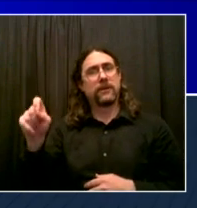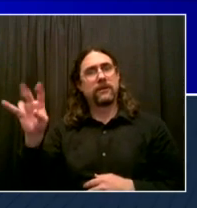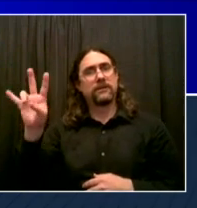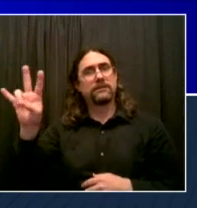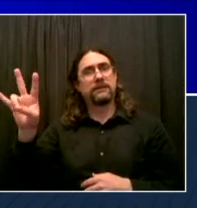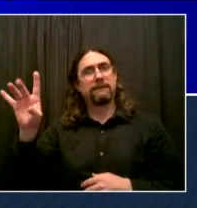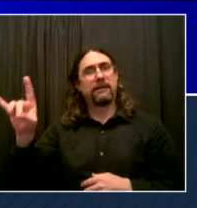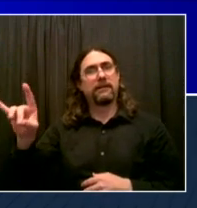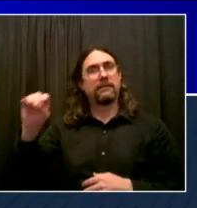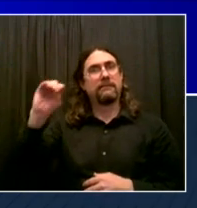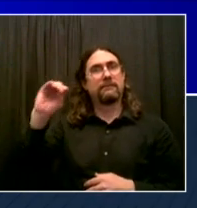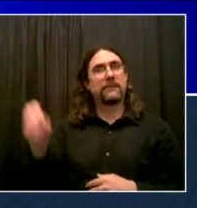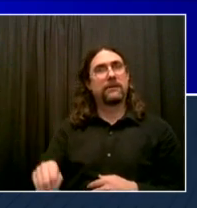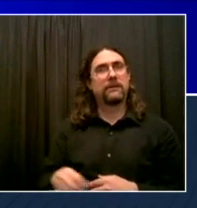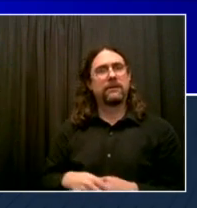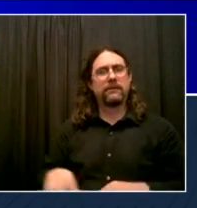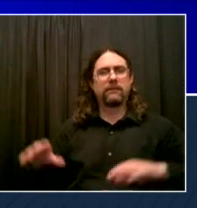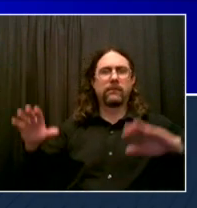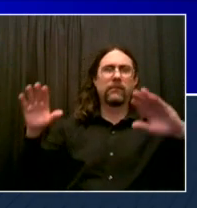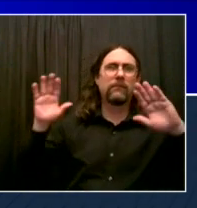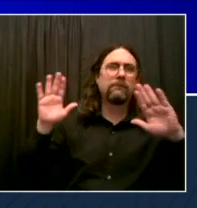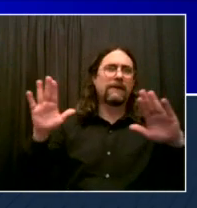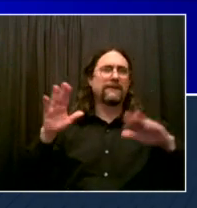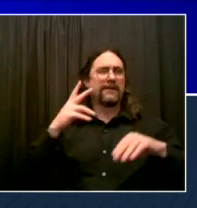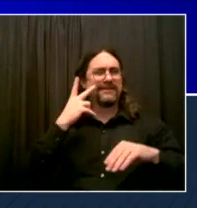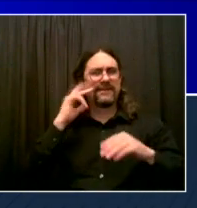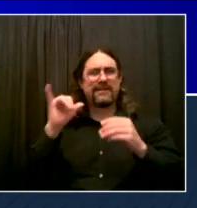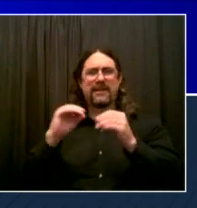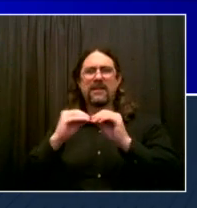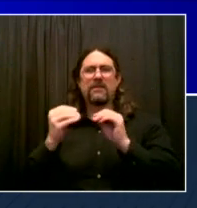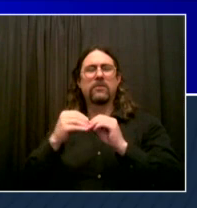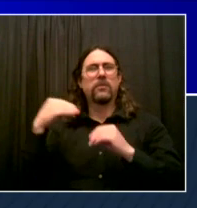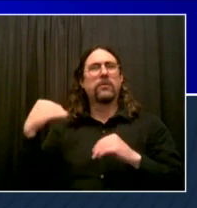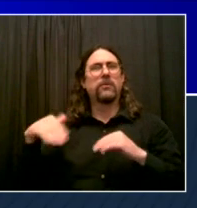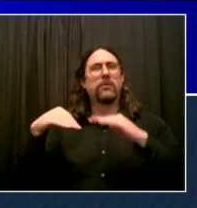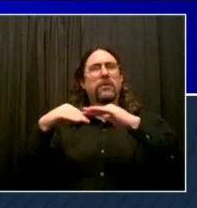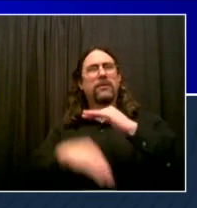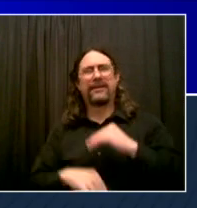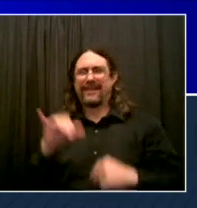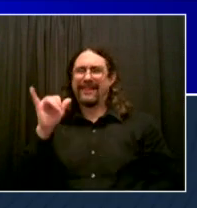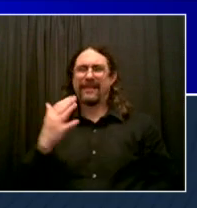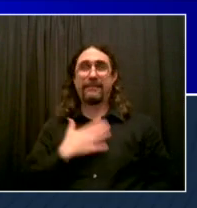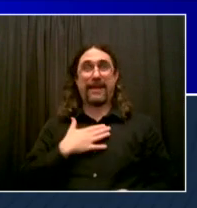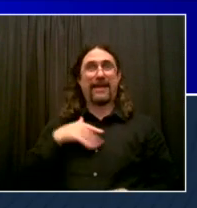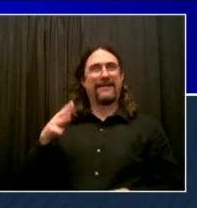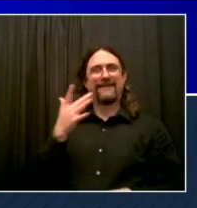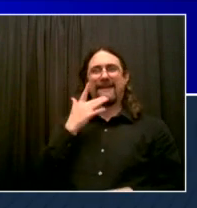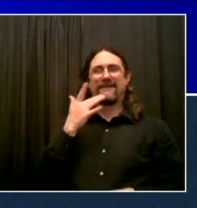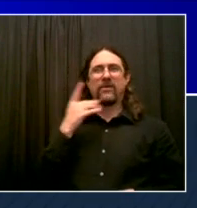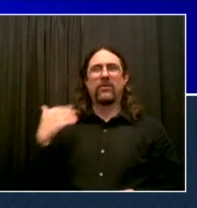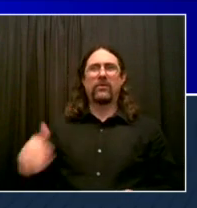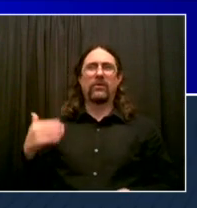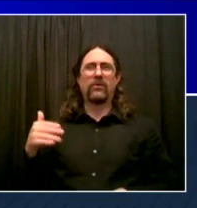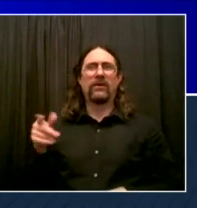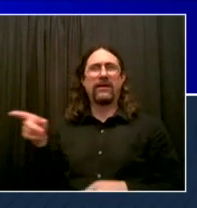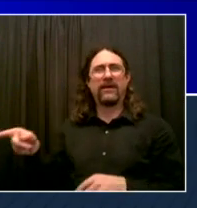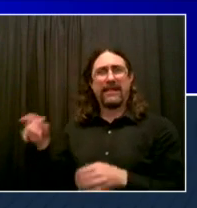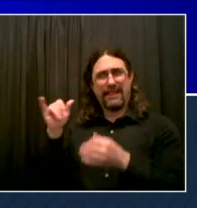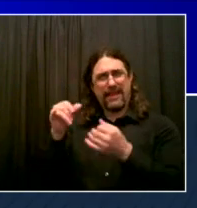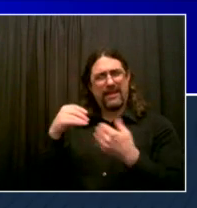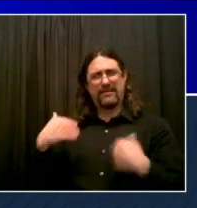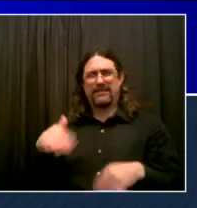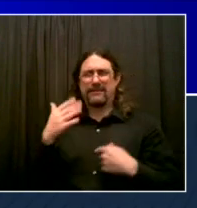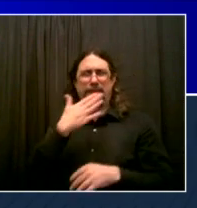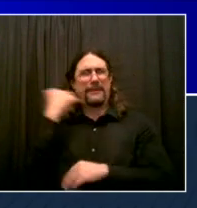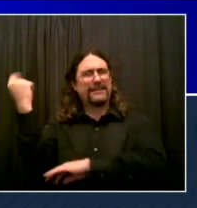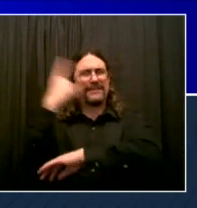2.78, a great number. Now, this is my all-time favorite graph. Just want to see that go lower, lower, lower all the time. So get